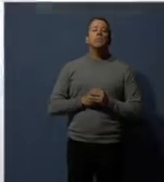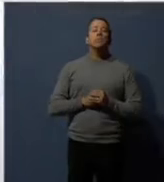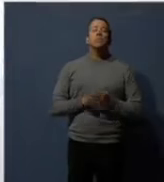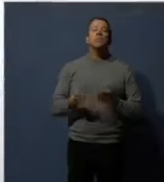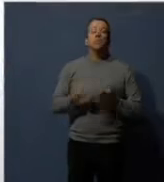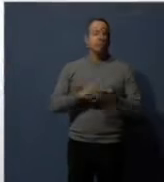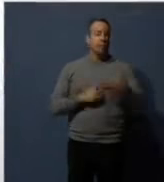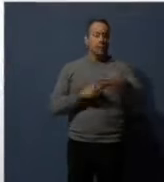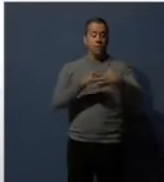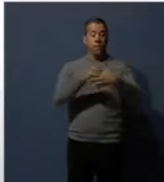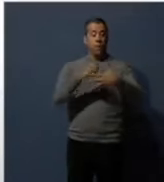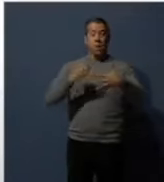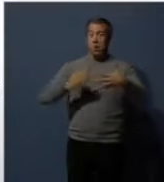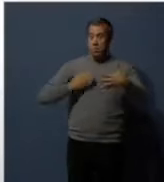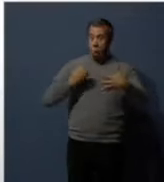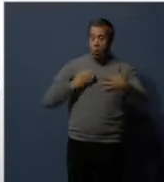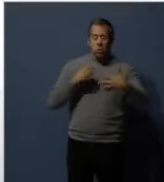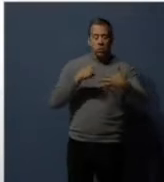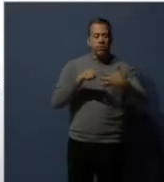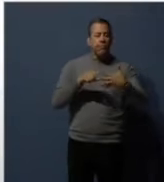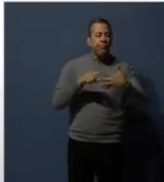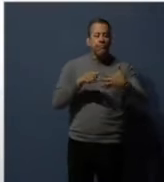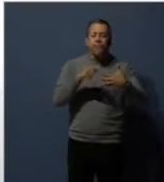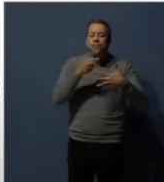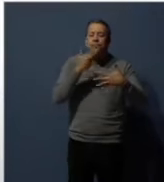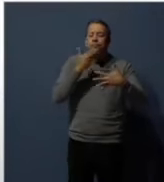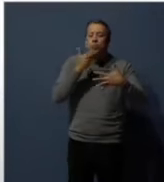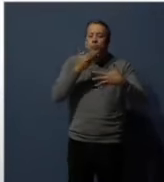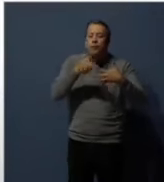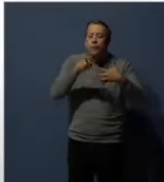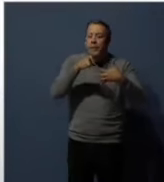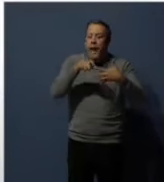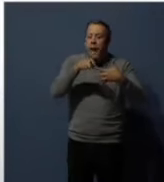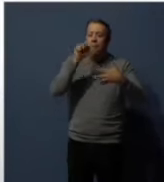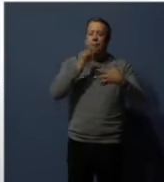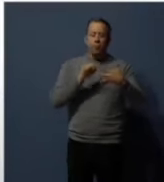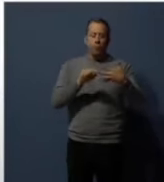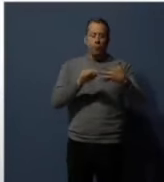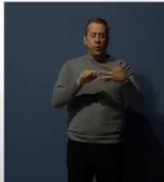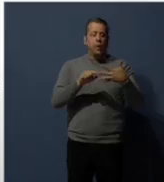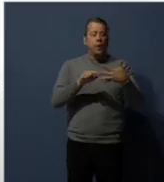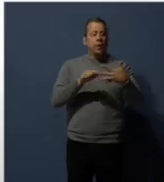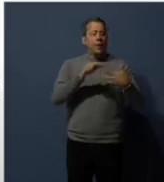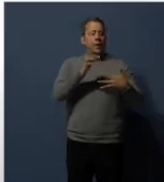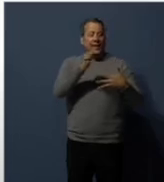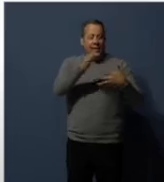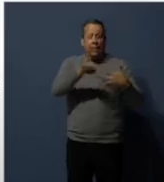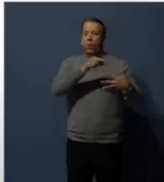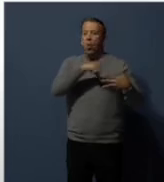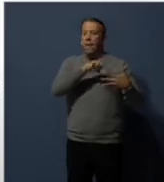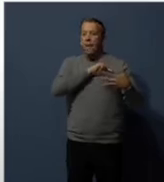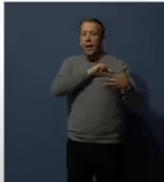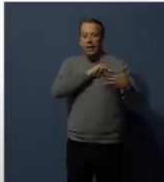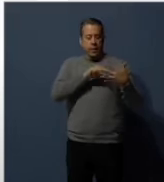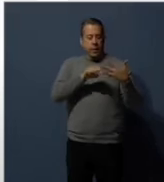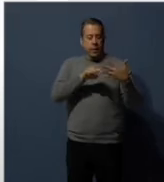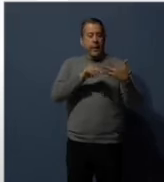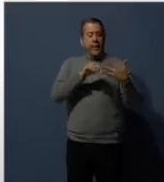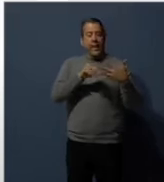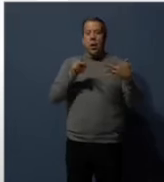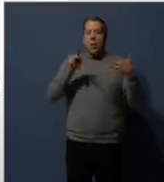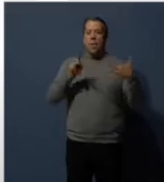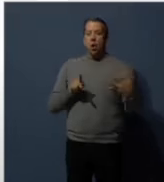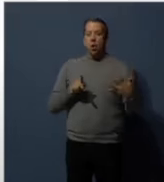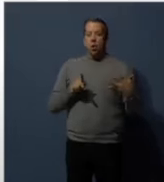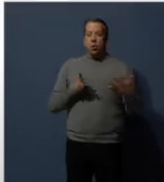things: emotional connection, small commitment, simple qualifications. Number four should say in-person conversation. I realize that after the